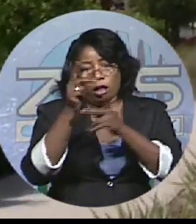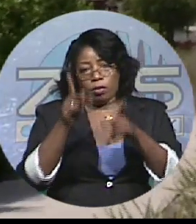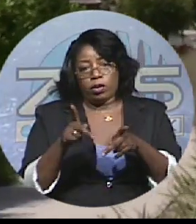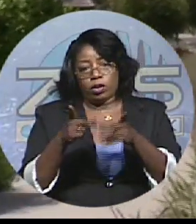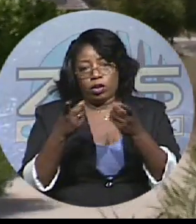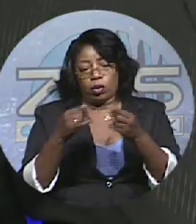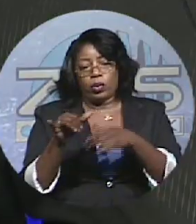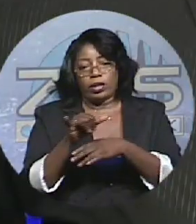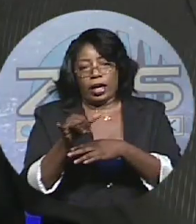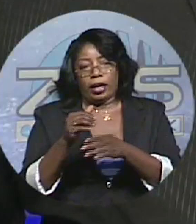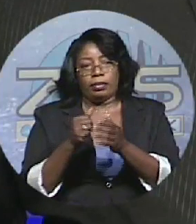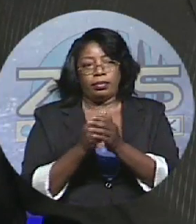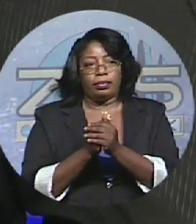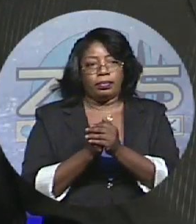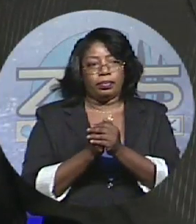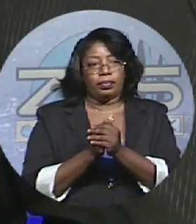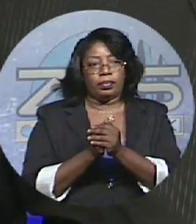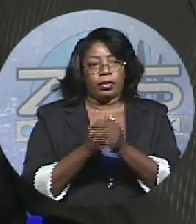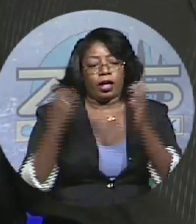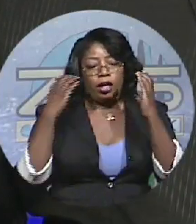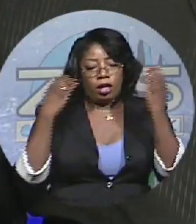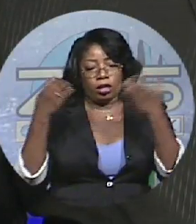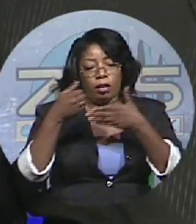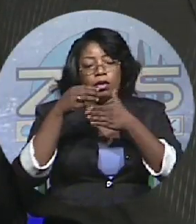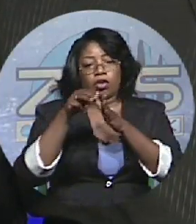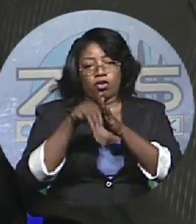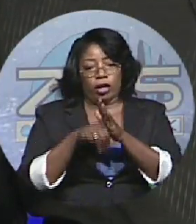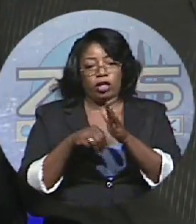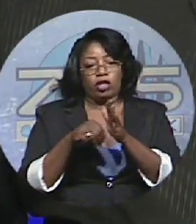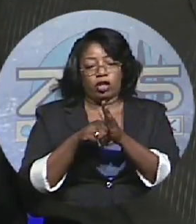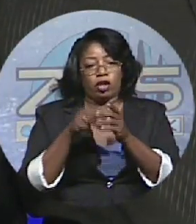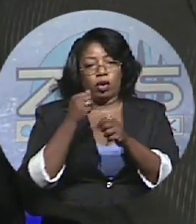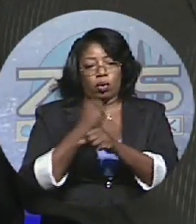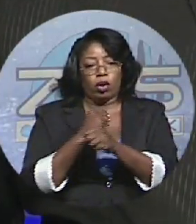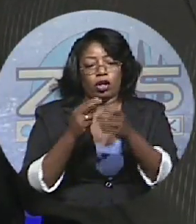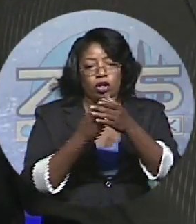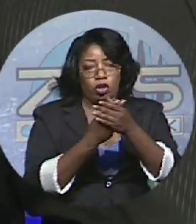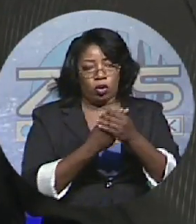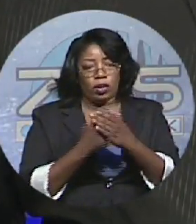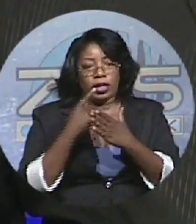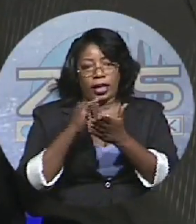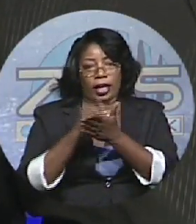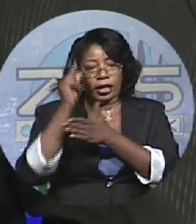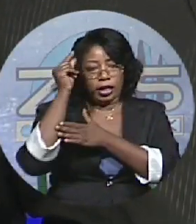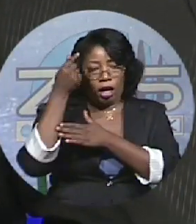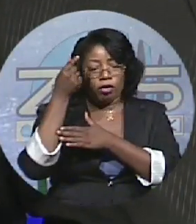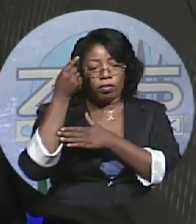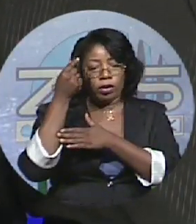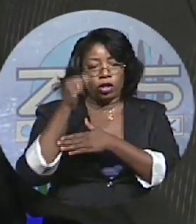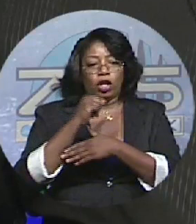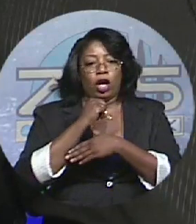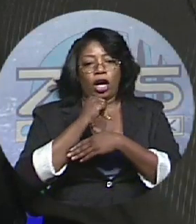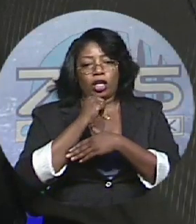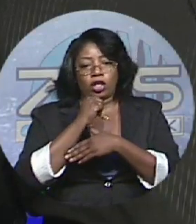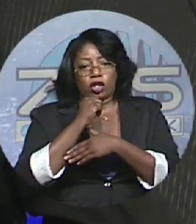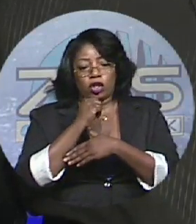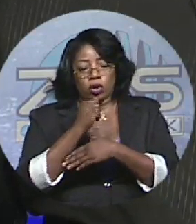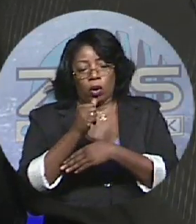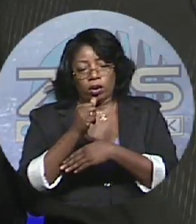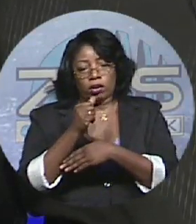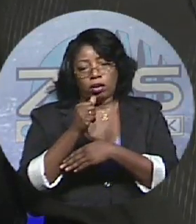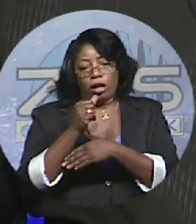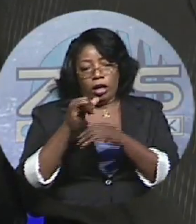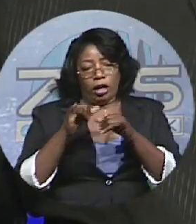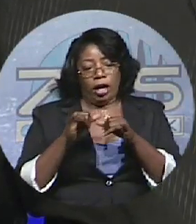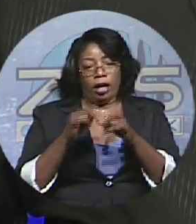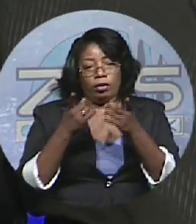same. The Customs, Immigration and Allied Workers Union claims government has not lived up to a legally binding agreement and